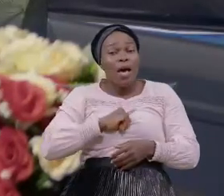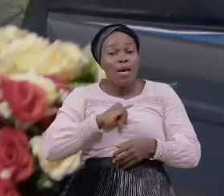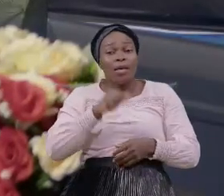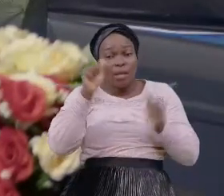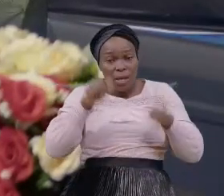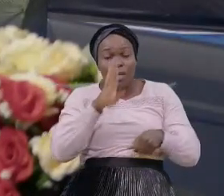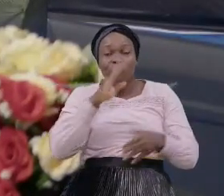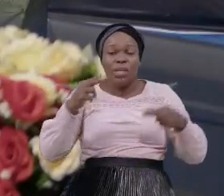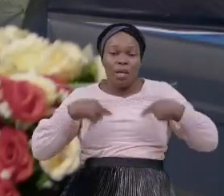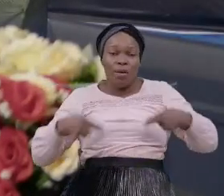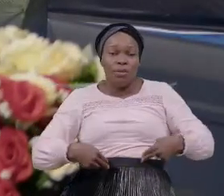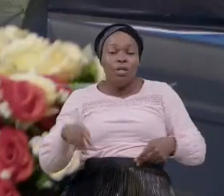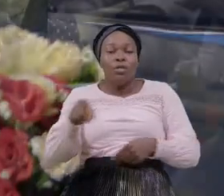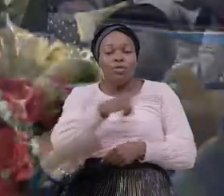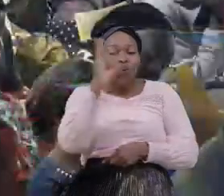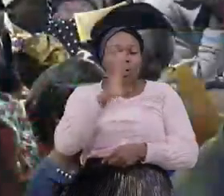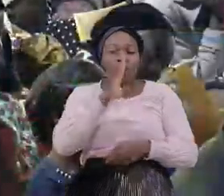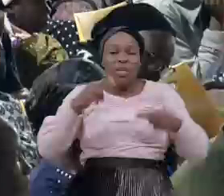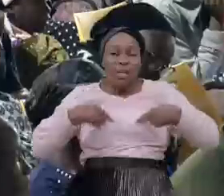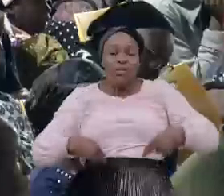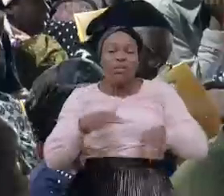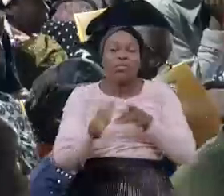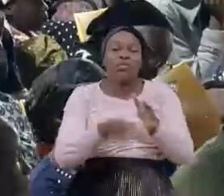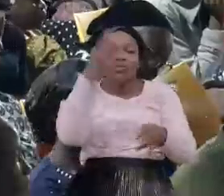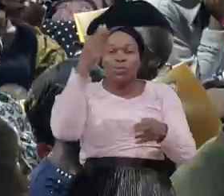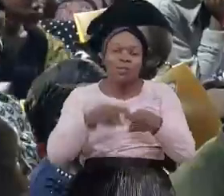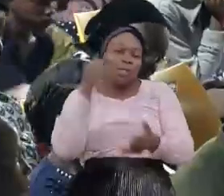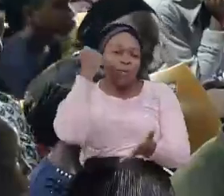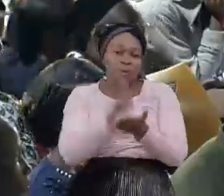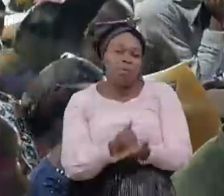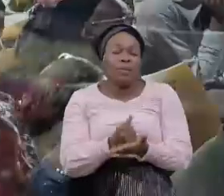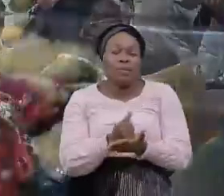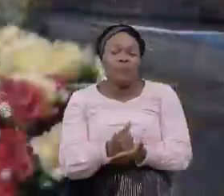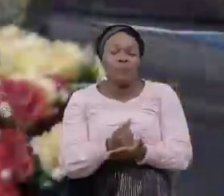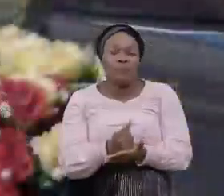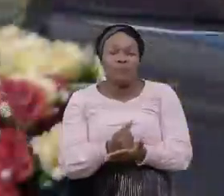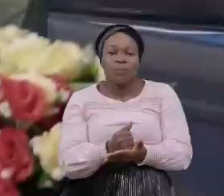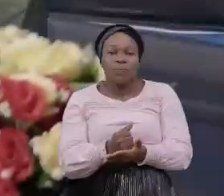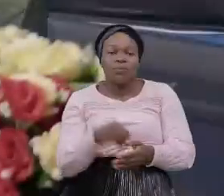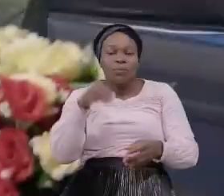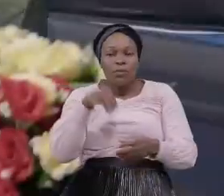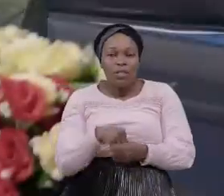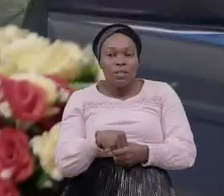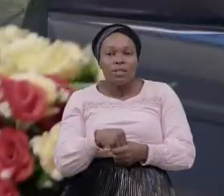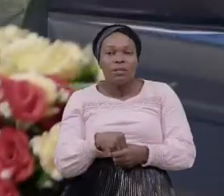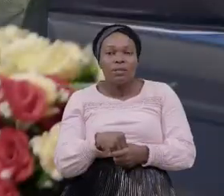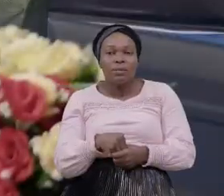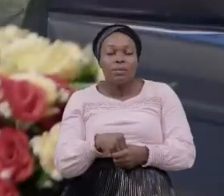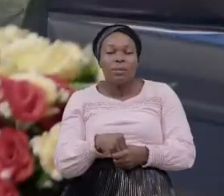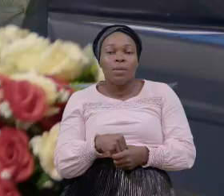be healthy in Jesus' name. Look at this in Proverbs